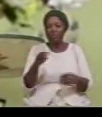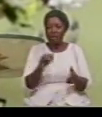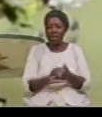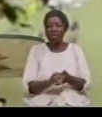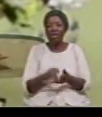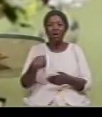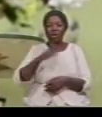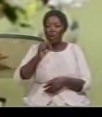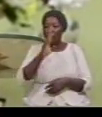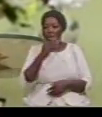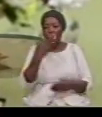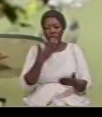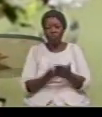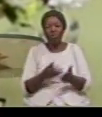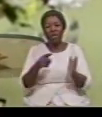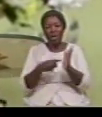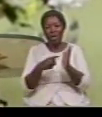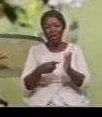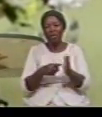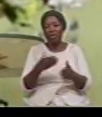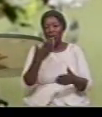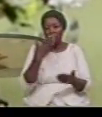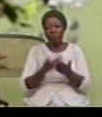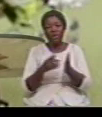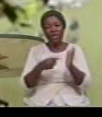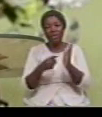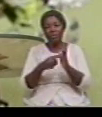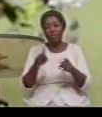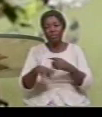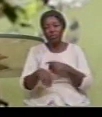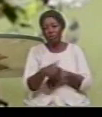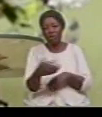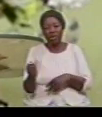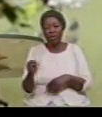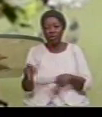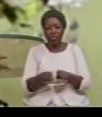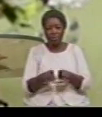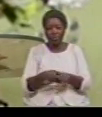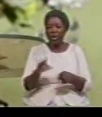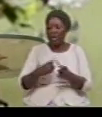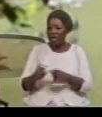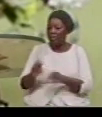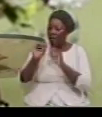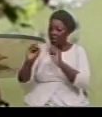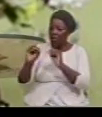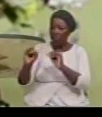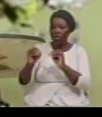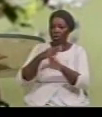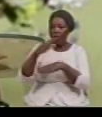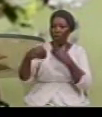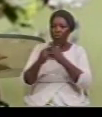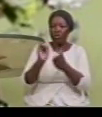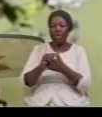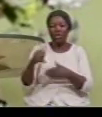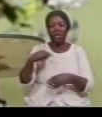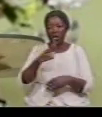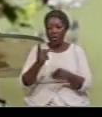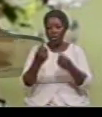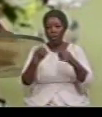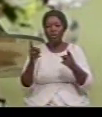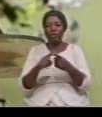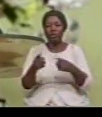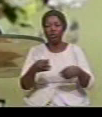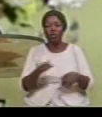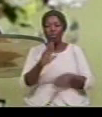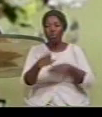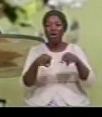are noteworthy. Number 1, it could arise spontaneously on the skin. Believers should therefore watch out lest sin